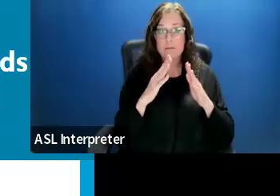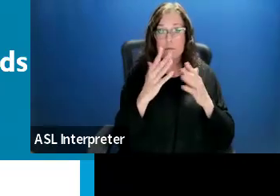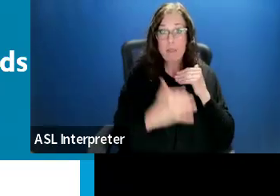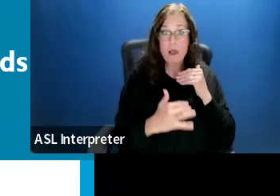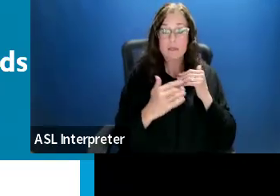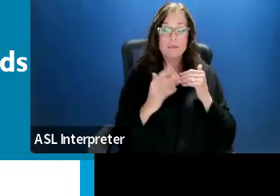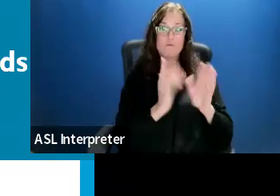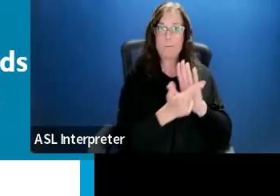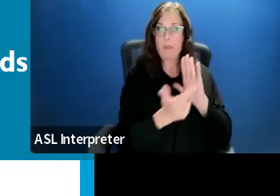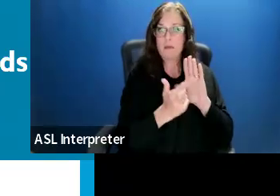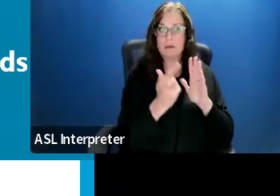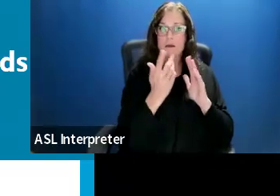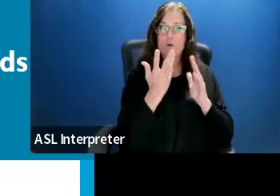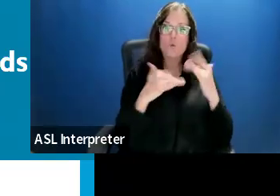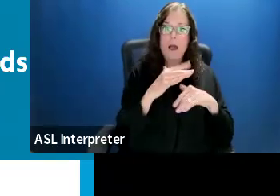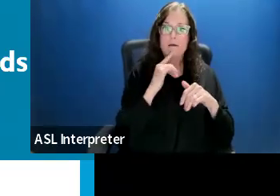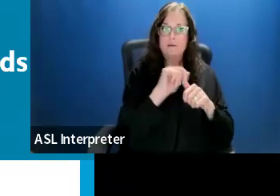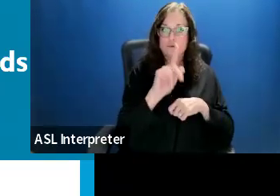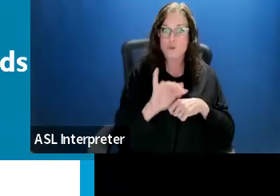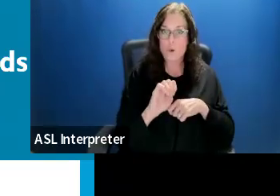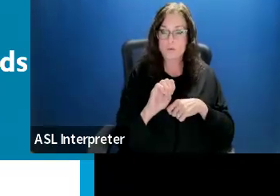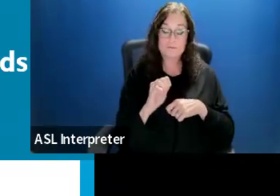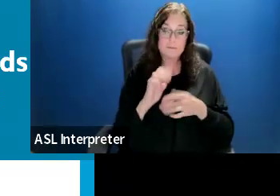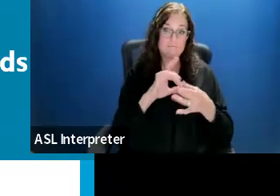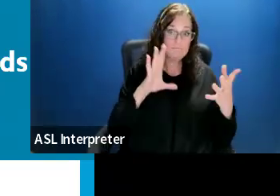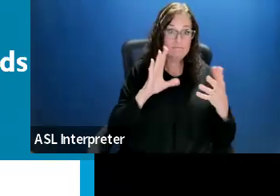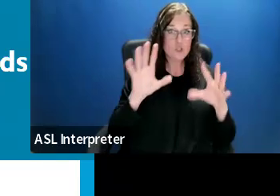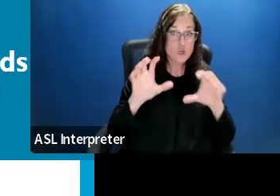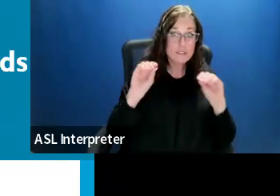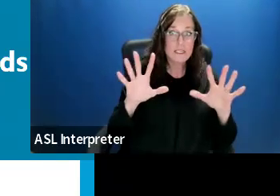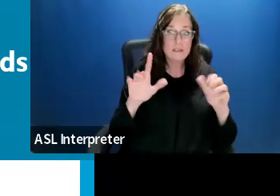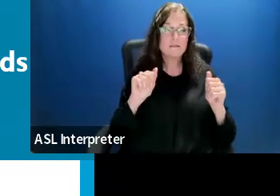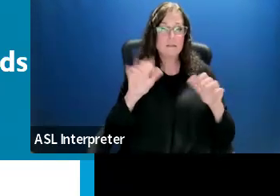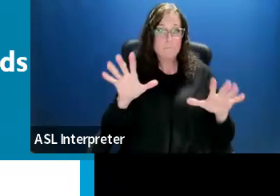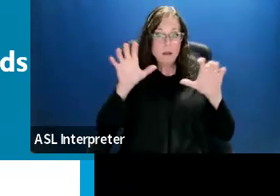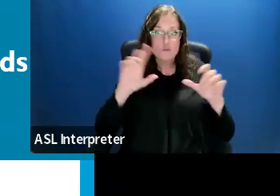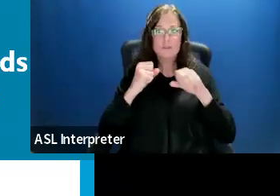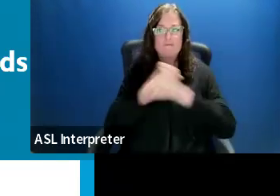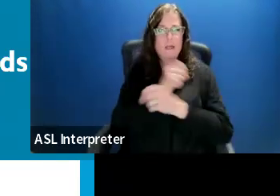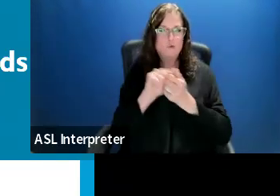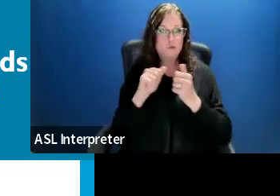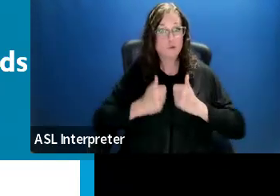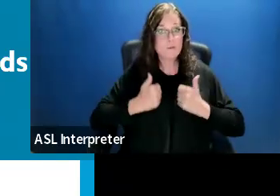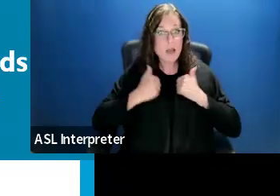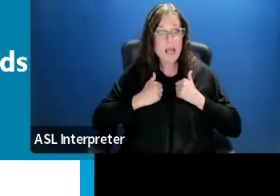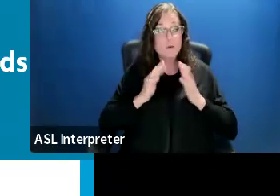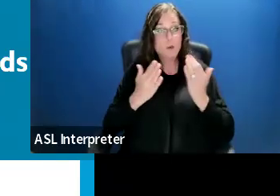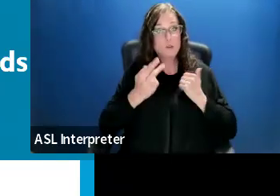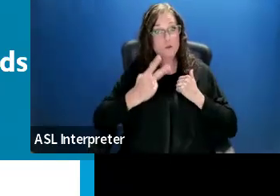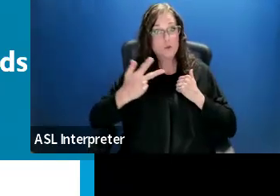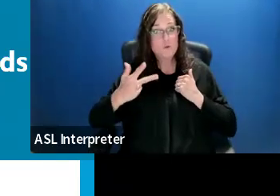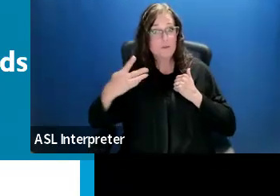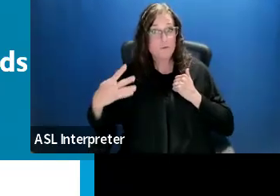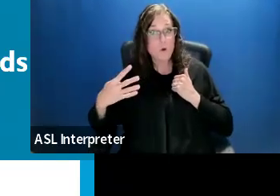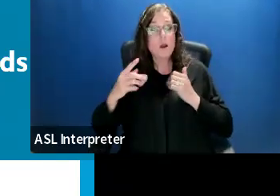forbidden Wild Zone, unleashing ancient curses, bloodthirsty monsters, and a fight to survive. Books 2, 3, and 4 are co-written